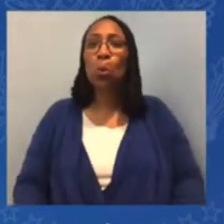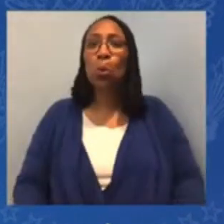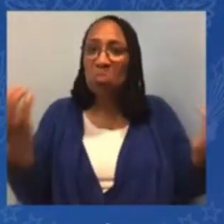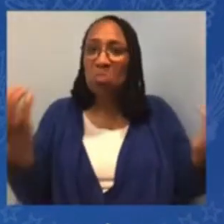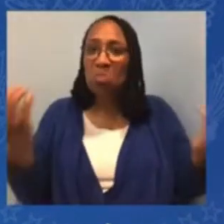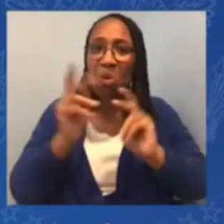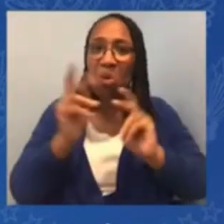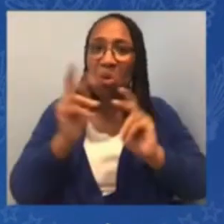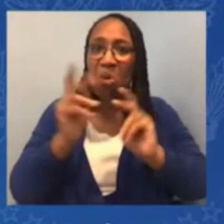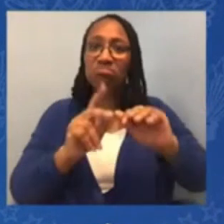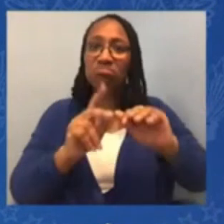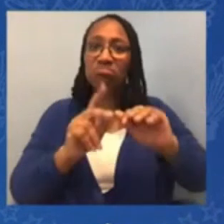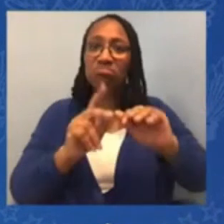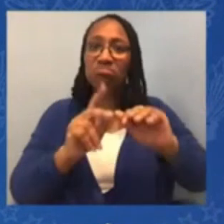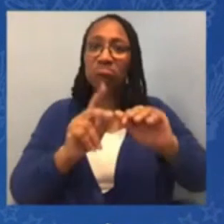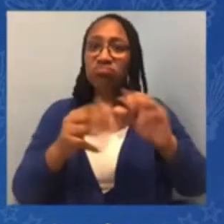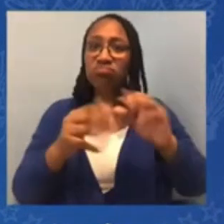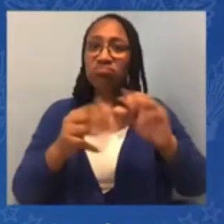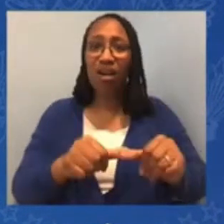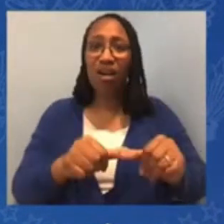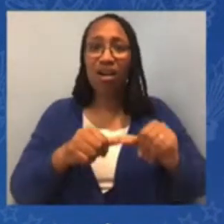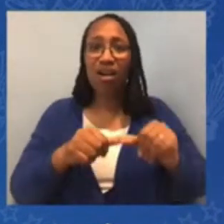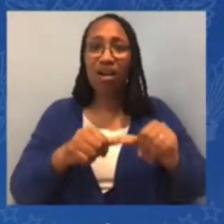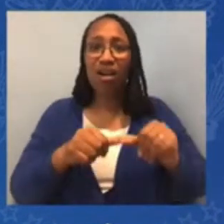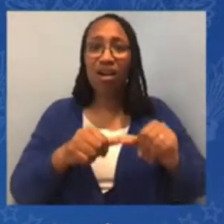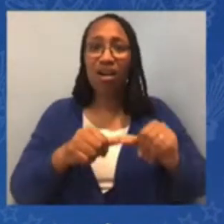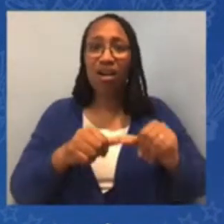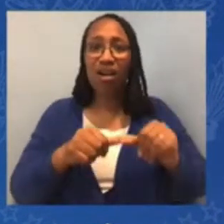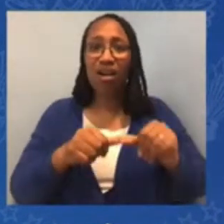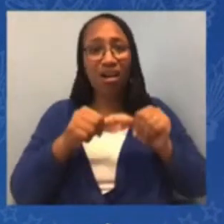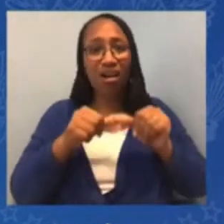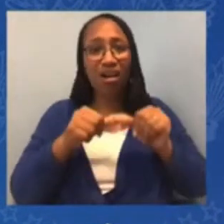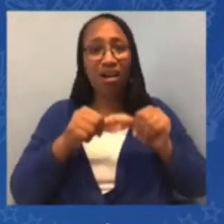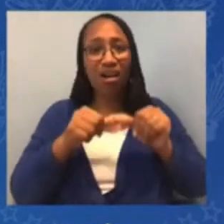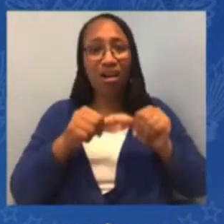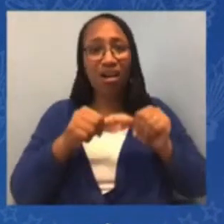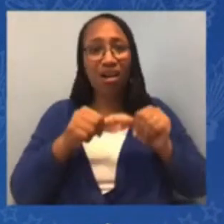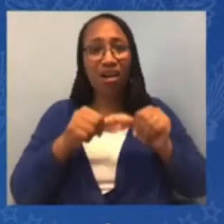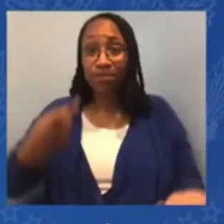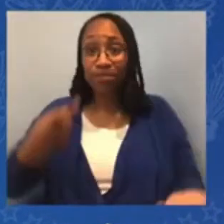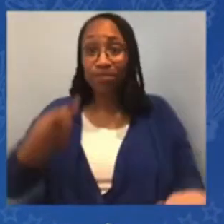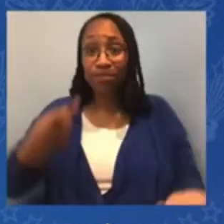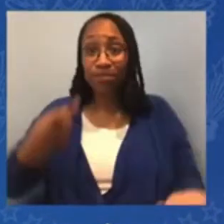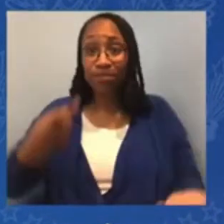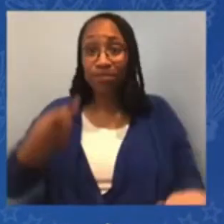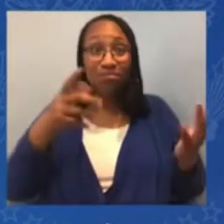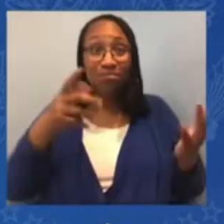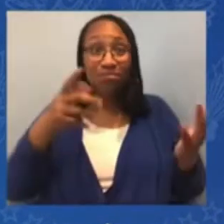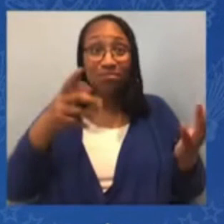them and they pay billions of dollars for their for the damage they were doing.